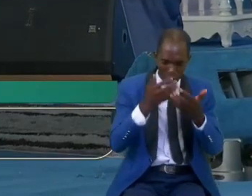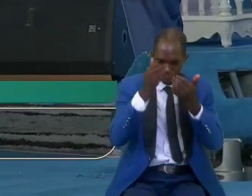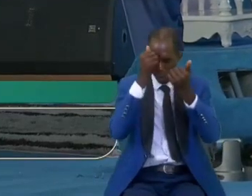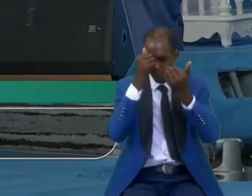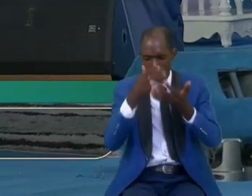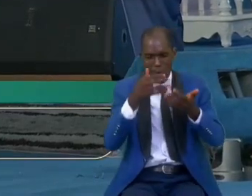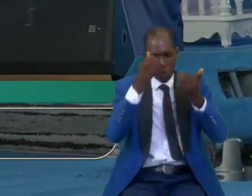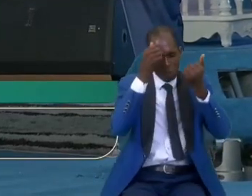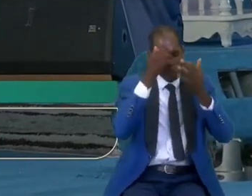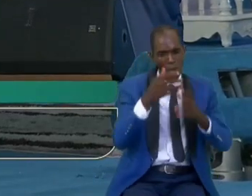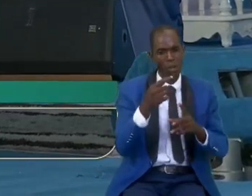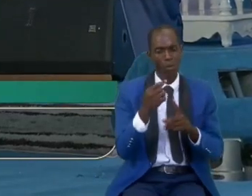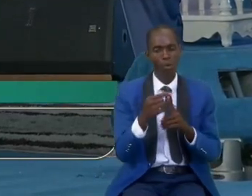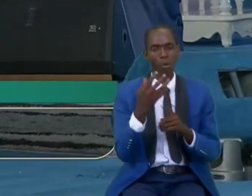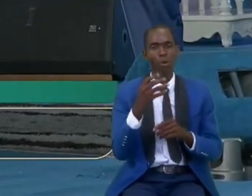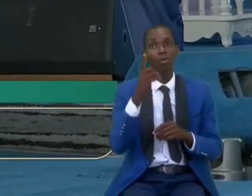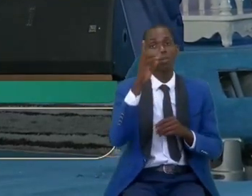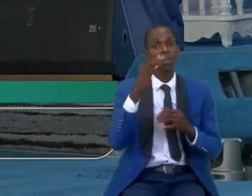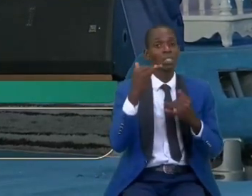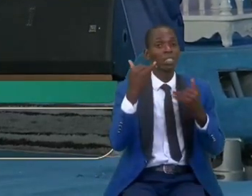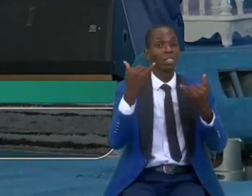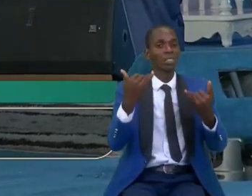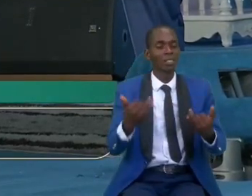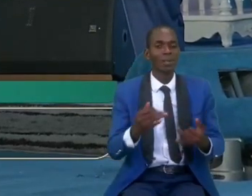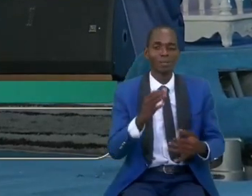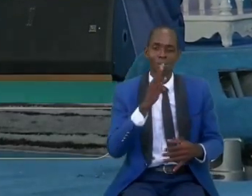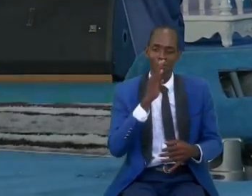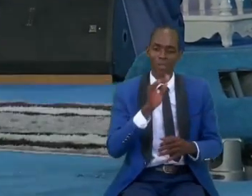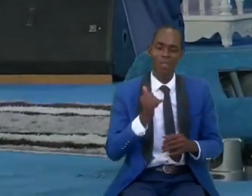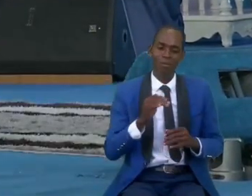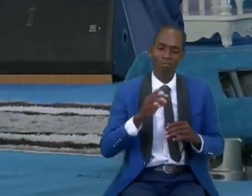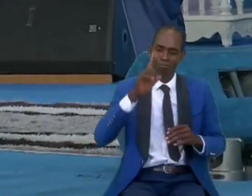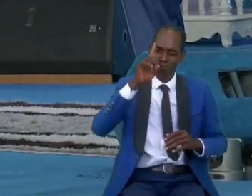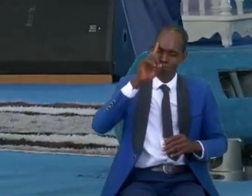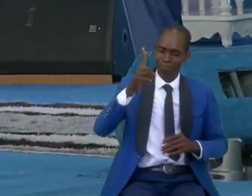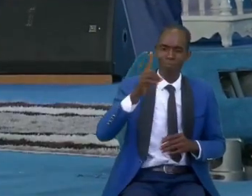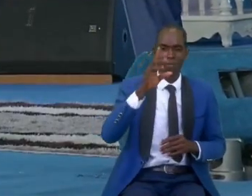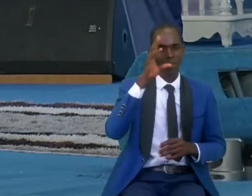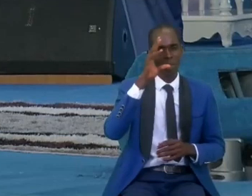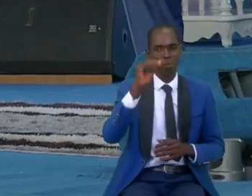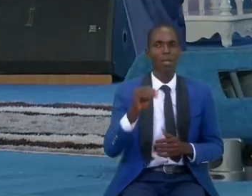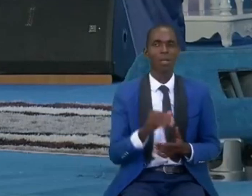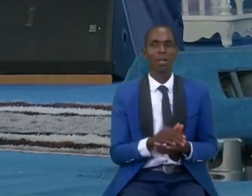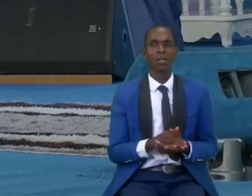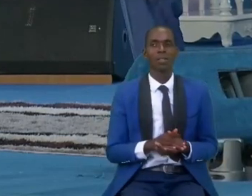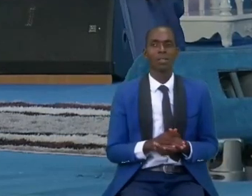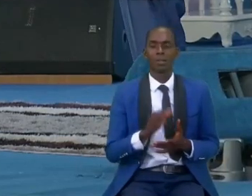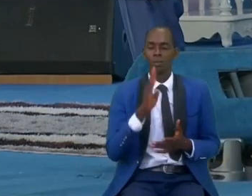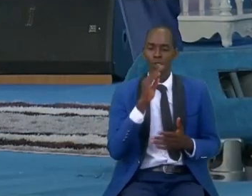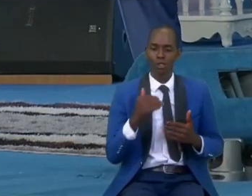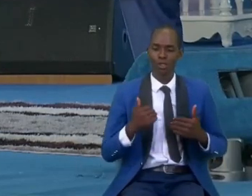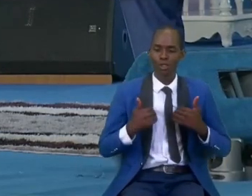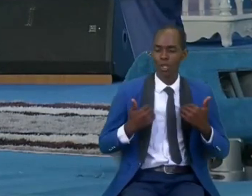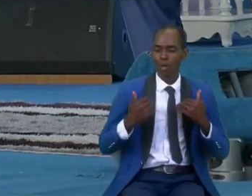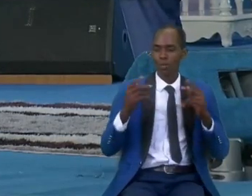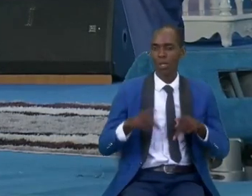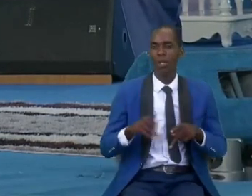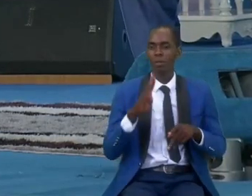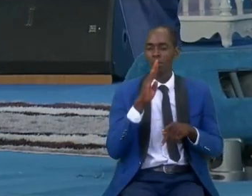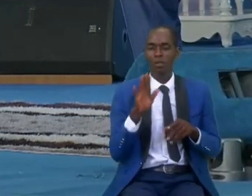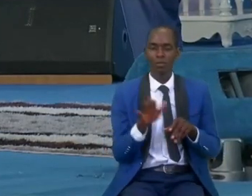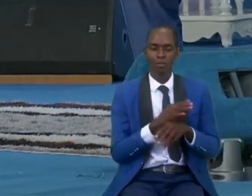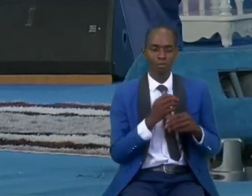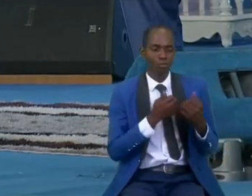and be smart, and be a guy and be courageous and be fearless. And there's something that will make you fearless.